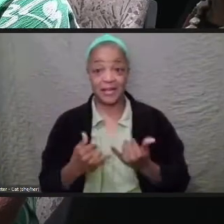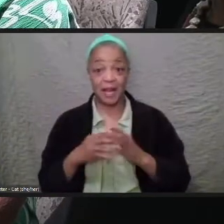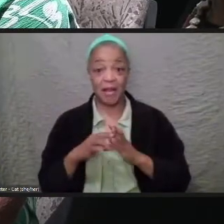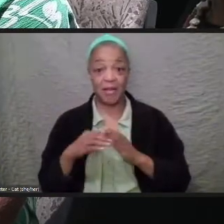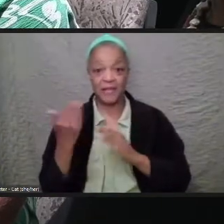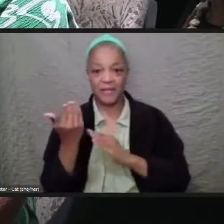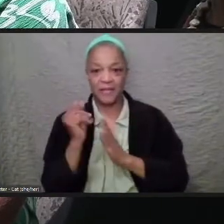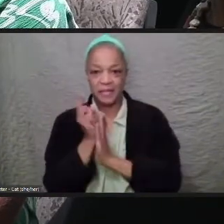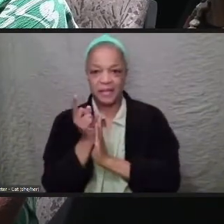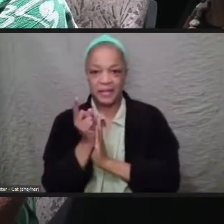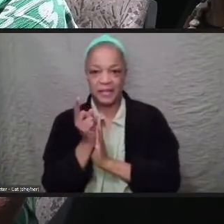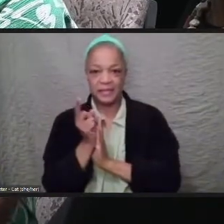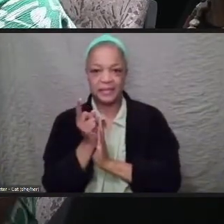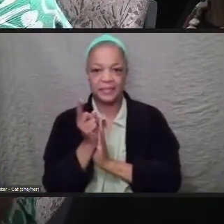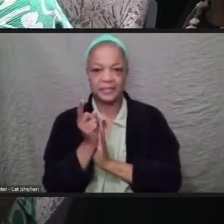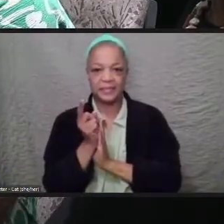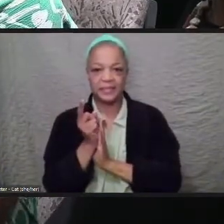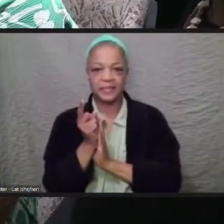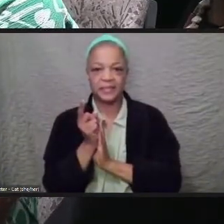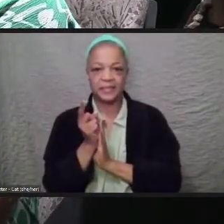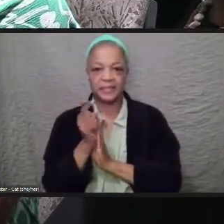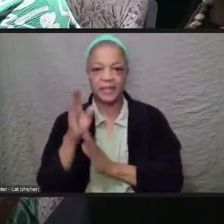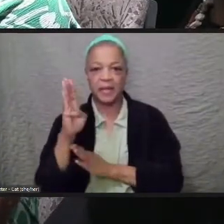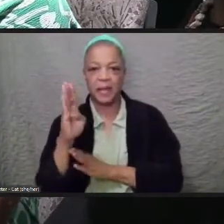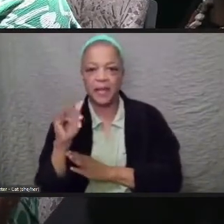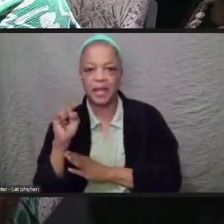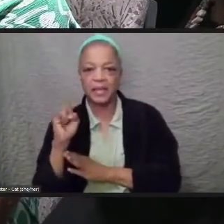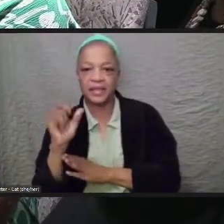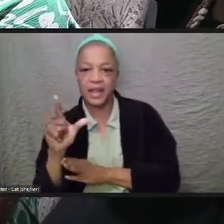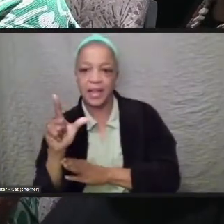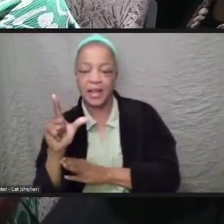minutes. Basil, I want to bring you in